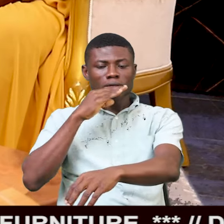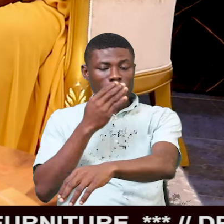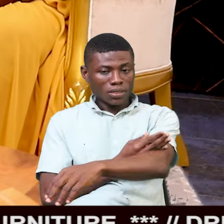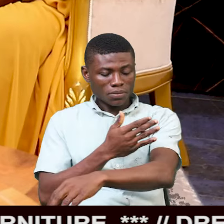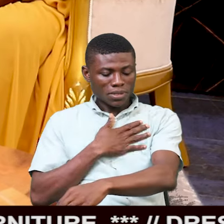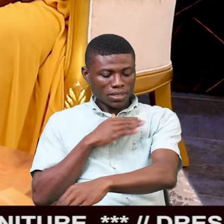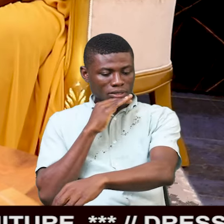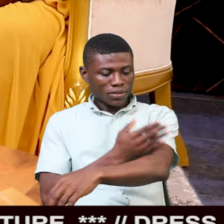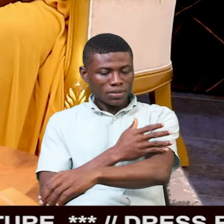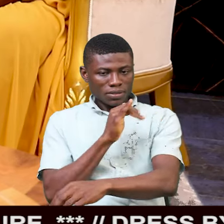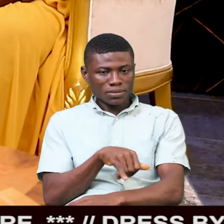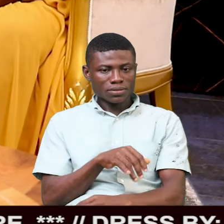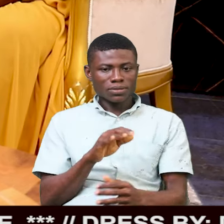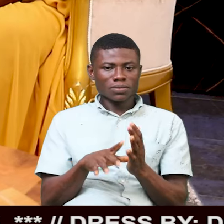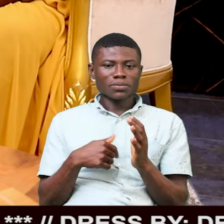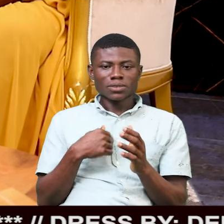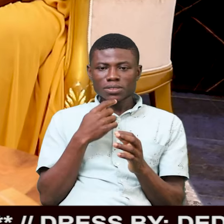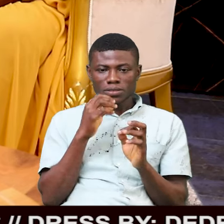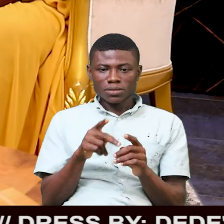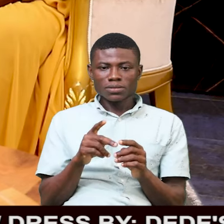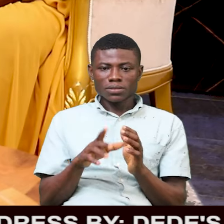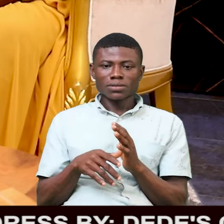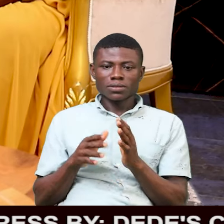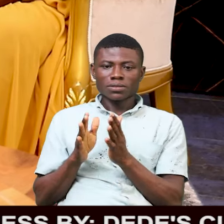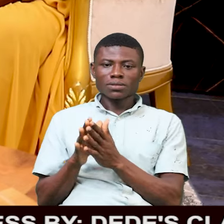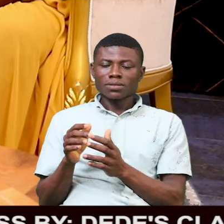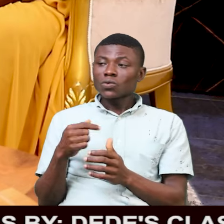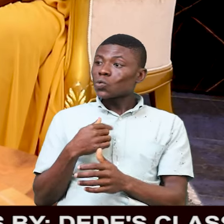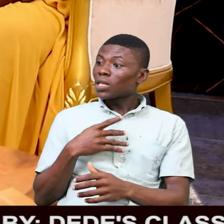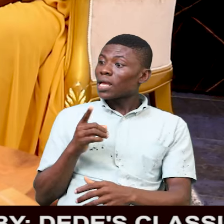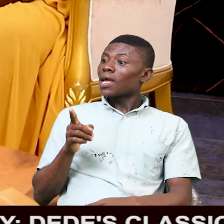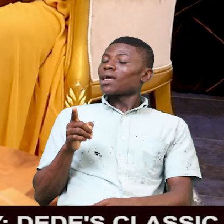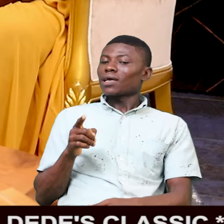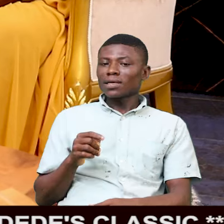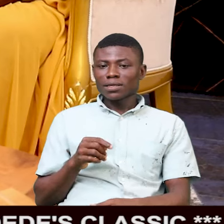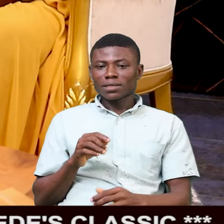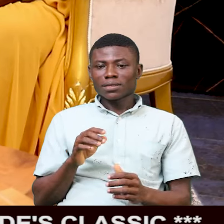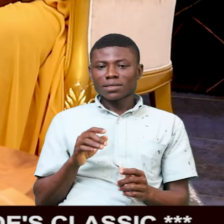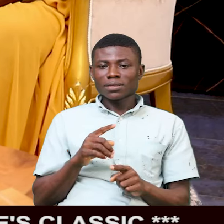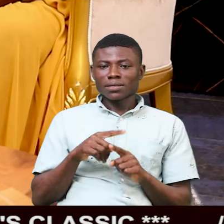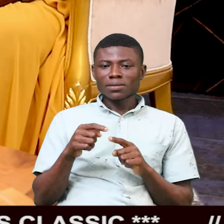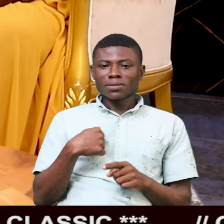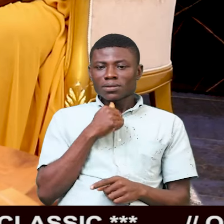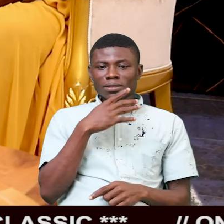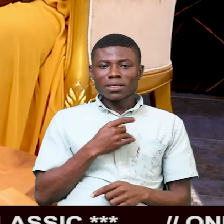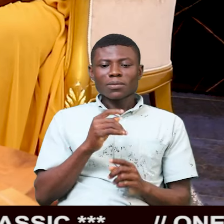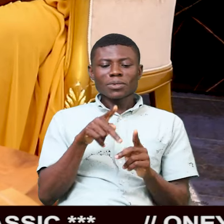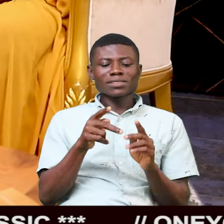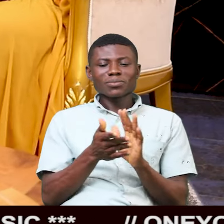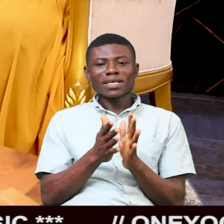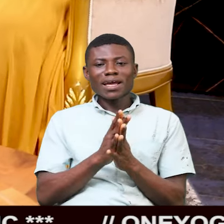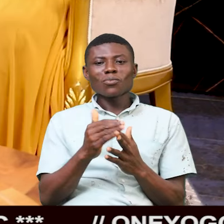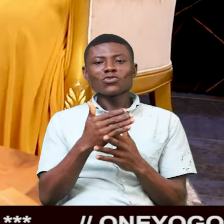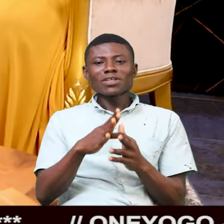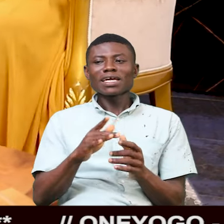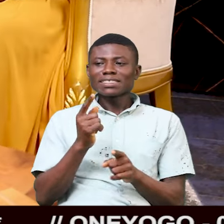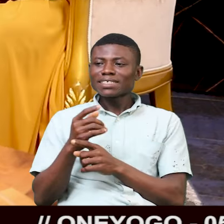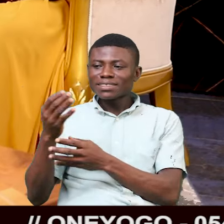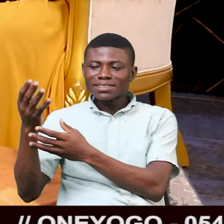an okay. And I'm saying okay. I know no busam say chale me you small line hello. Ade amin pekura ne between